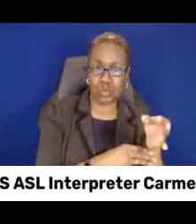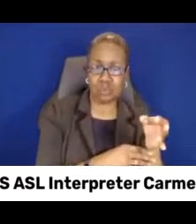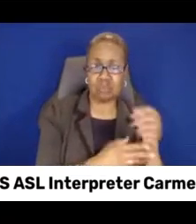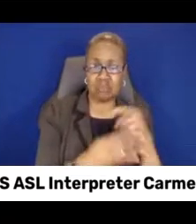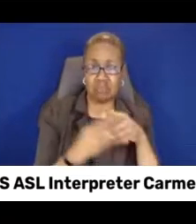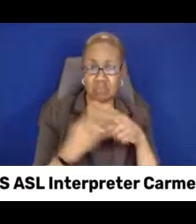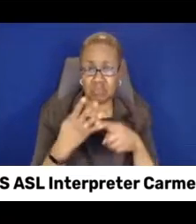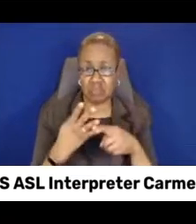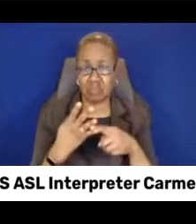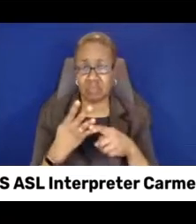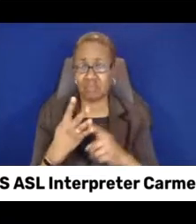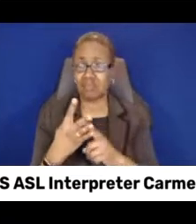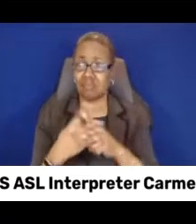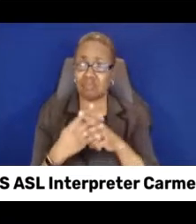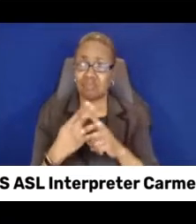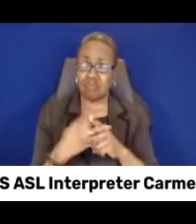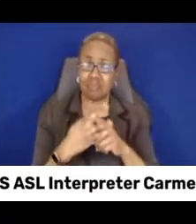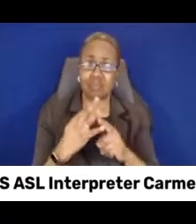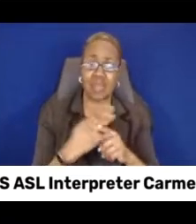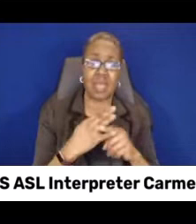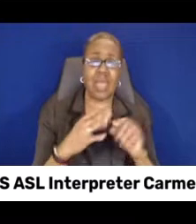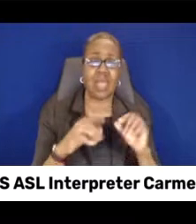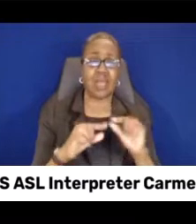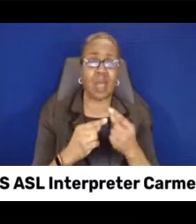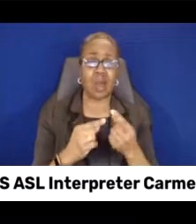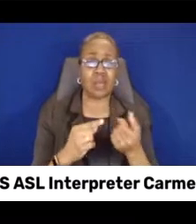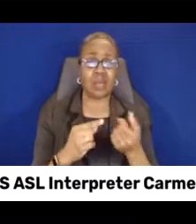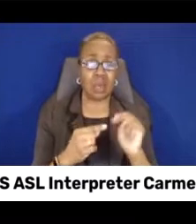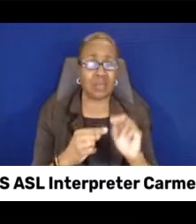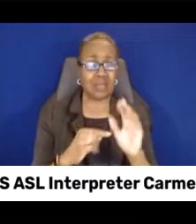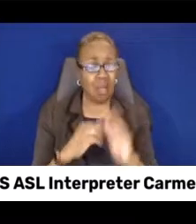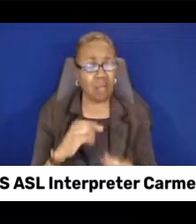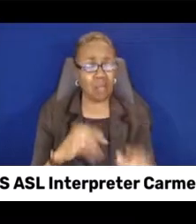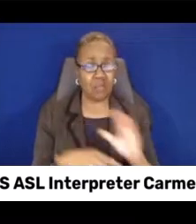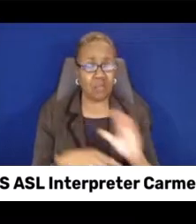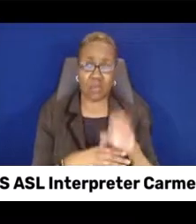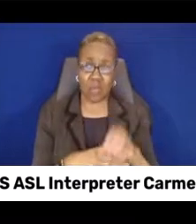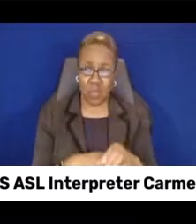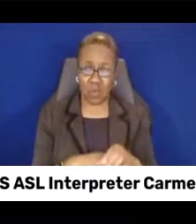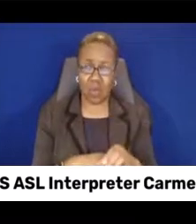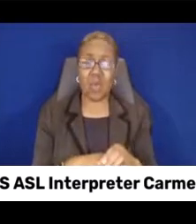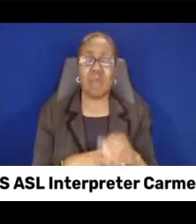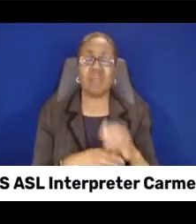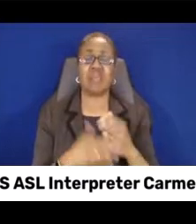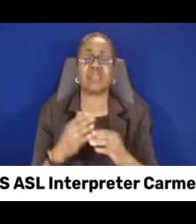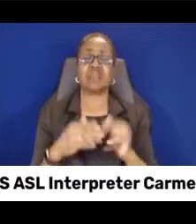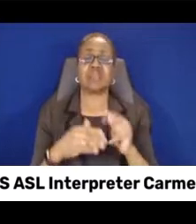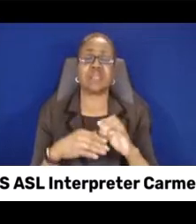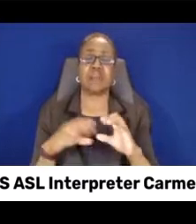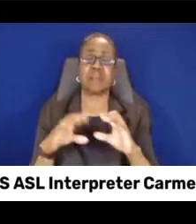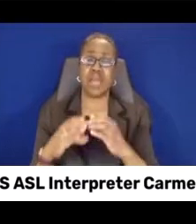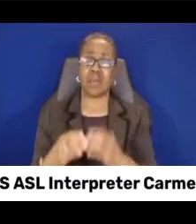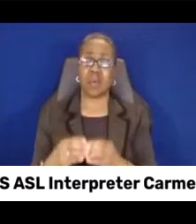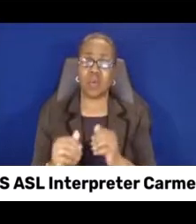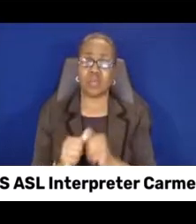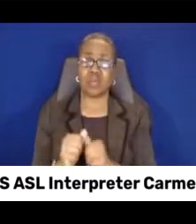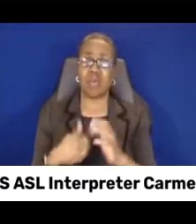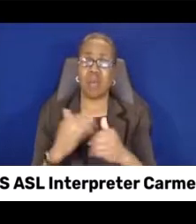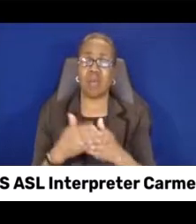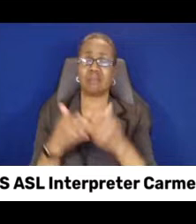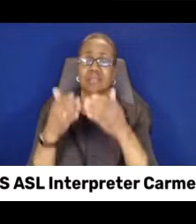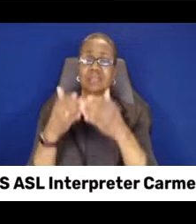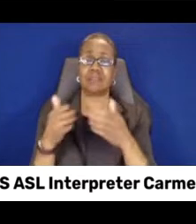are present in gardens throughout the city. And there are some subcategories to all of those